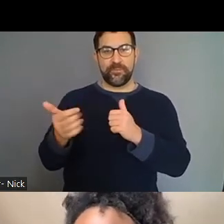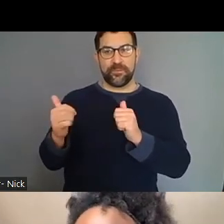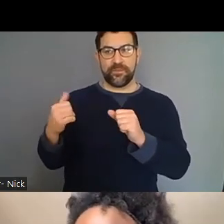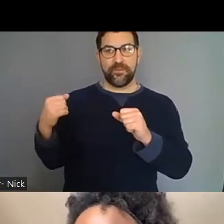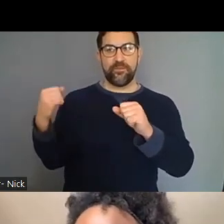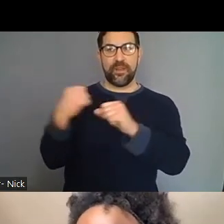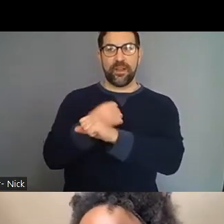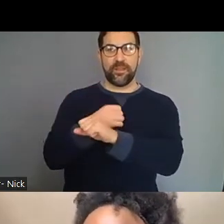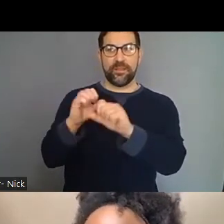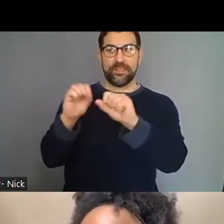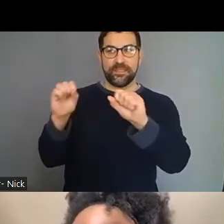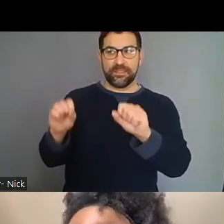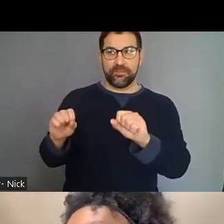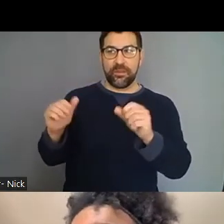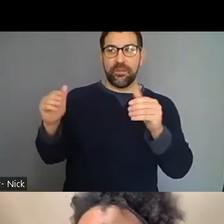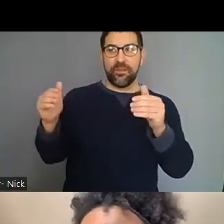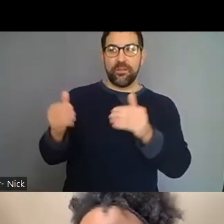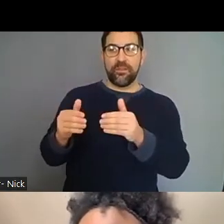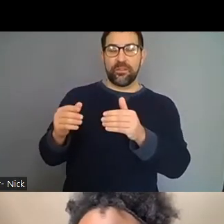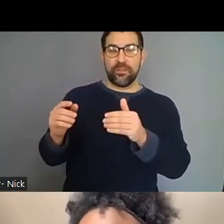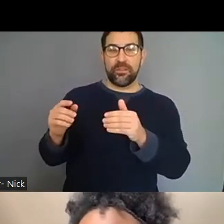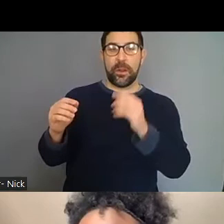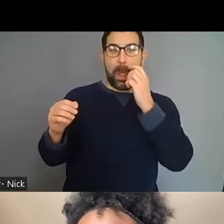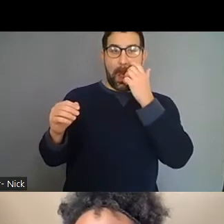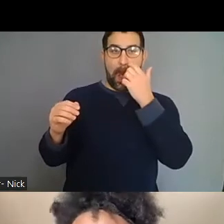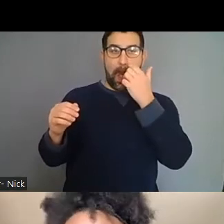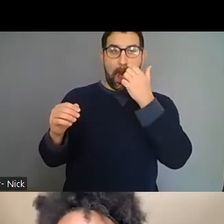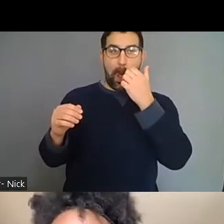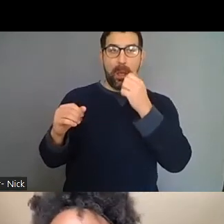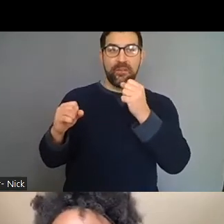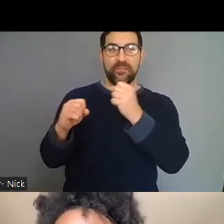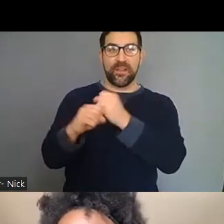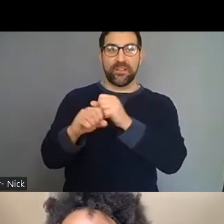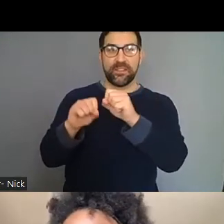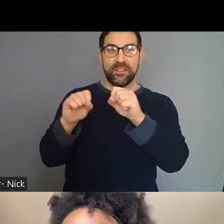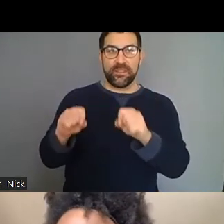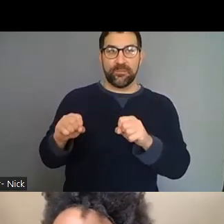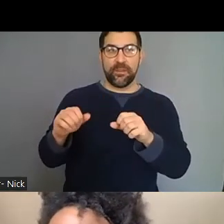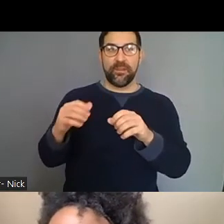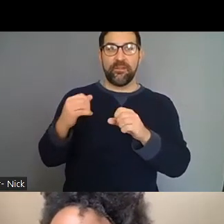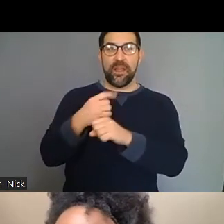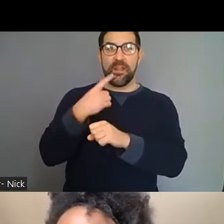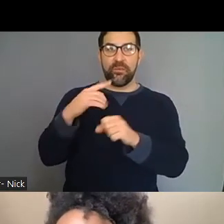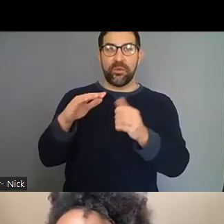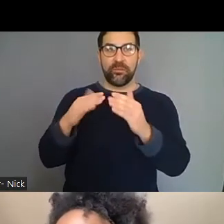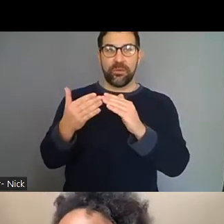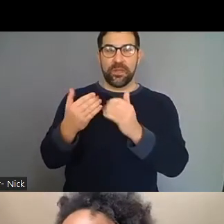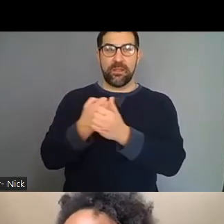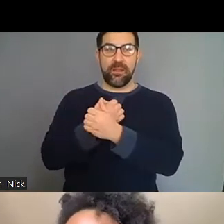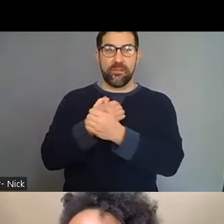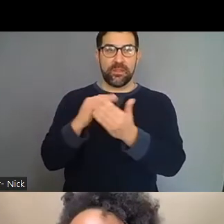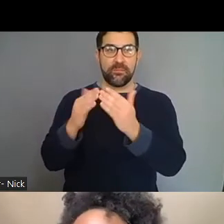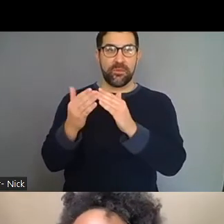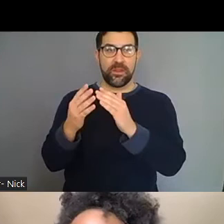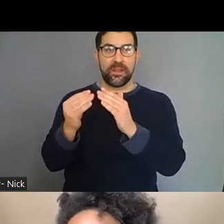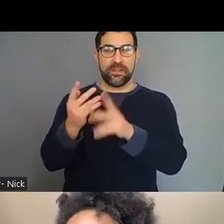systems, focusing on not only fighting the systems, but fighting for community and accommodating community and loving community and